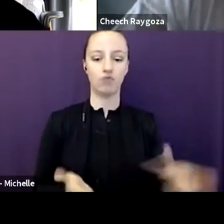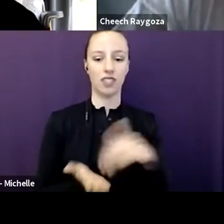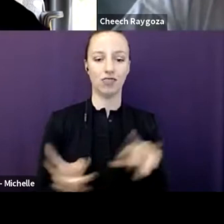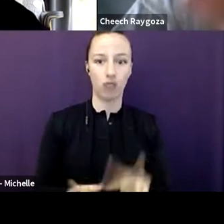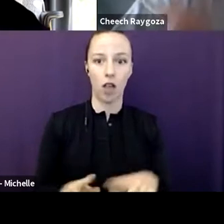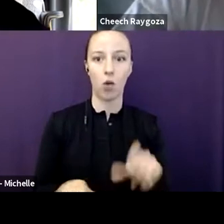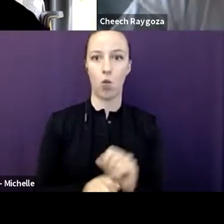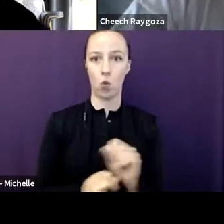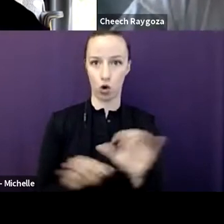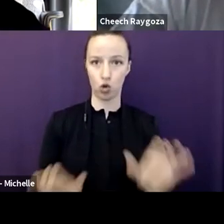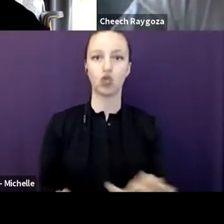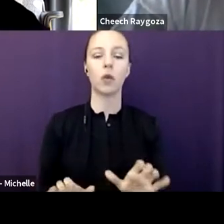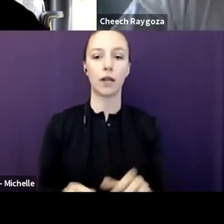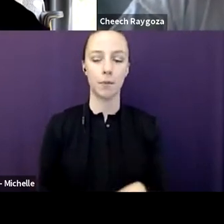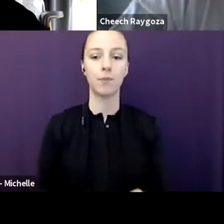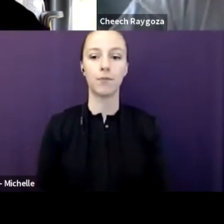that you're doing.